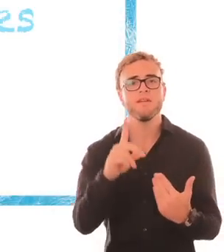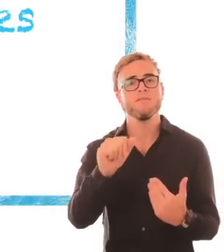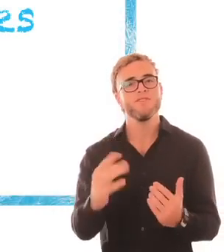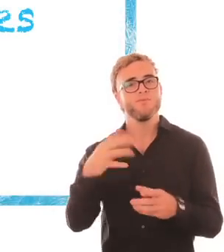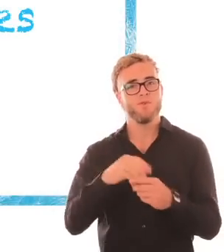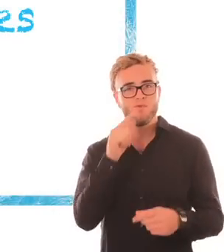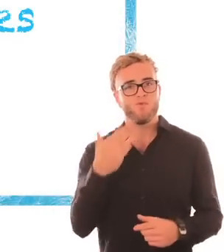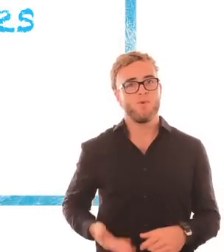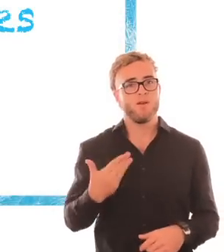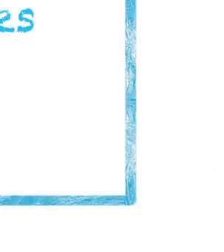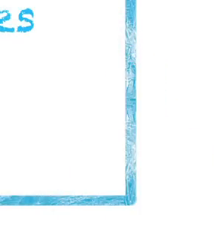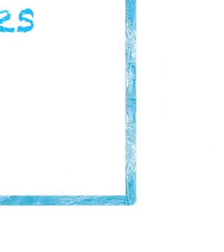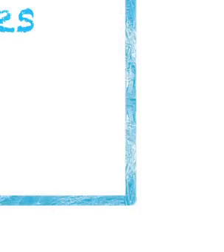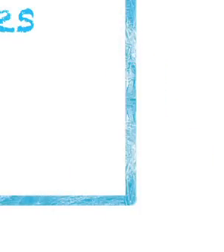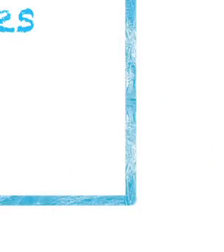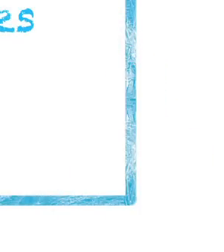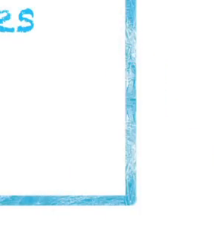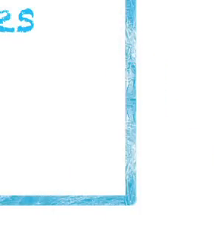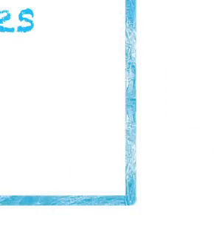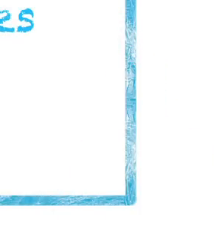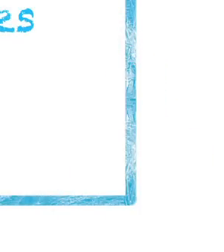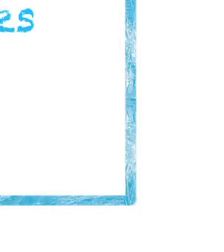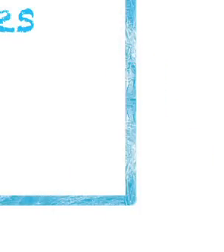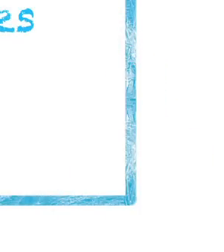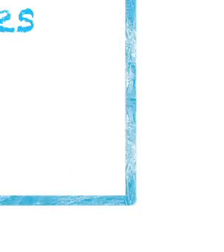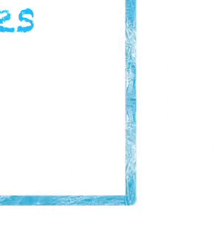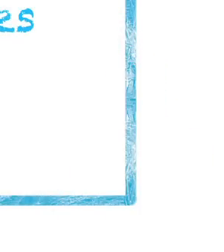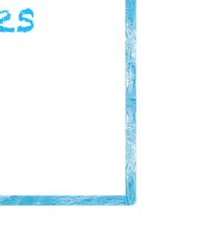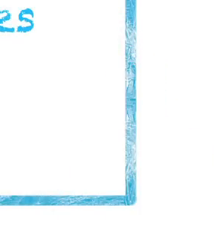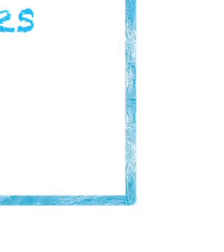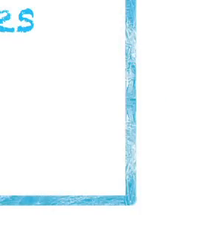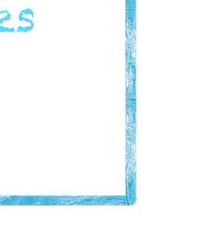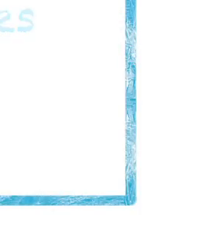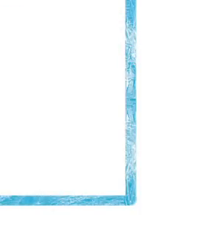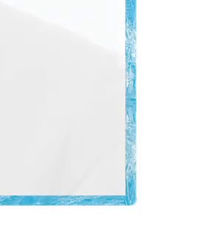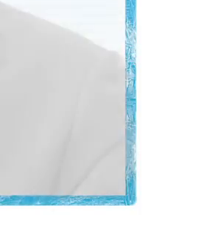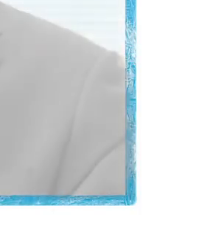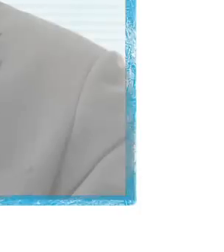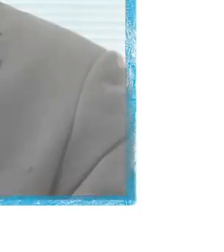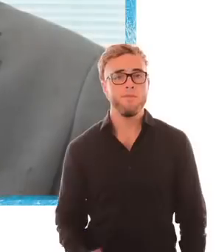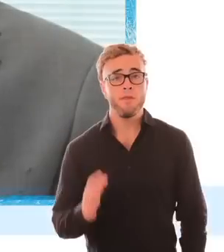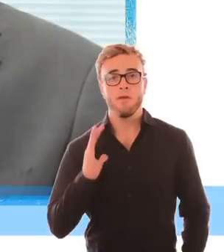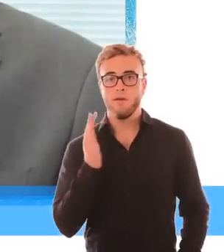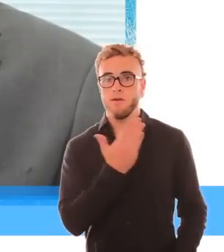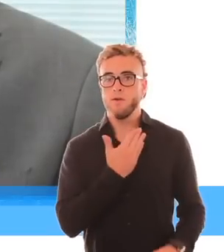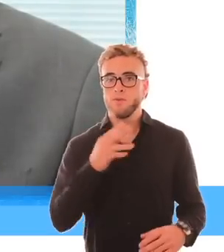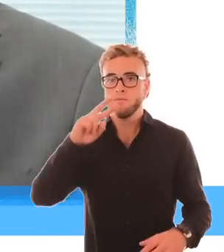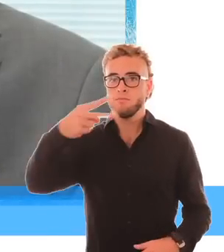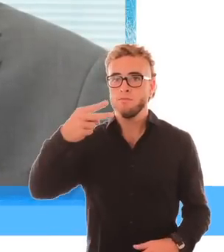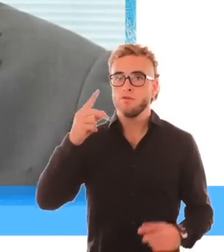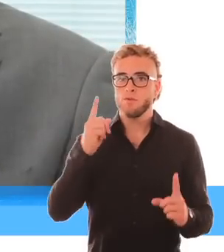2. Champion the rights of children with disabilities, read by Nicholas Alepui, Director of Programs, UNICEF. Our second